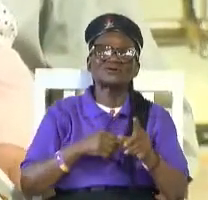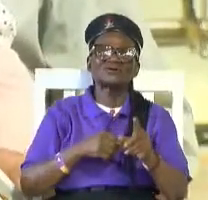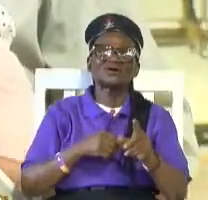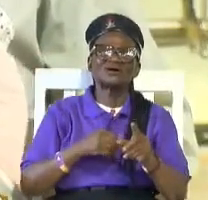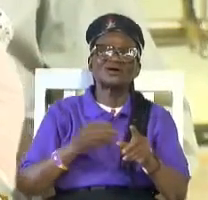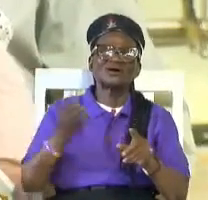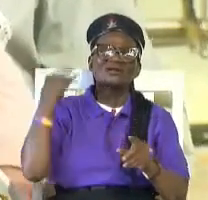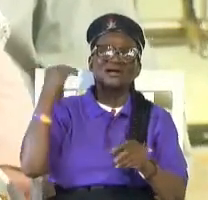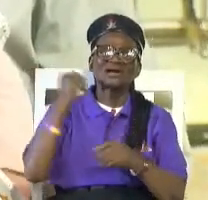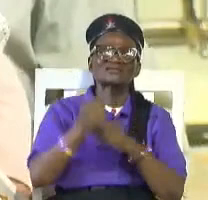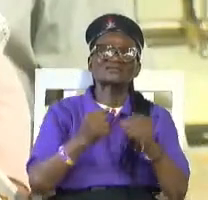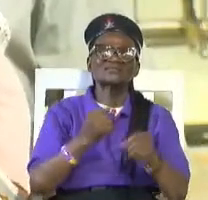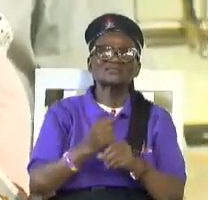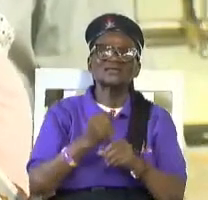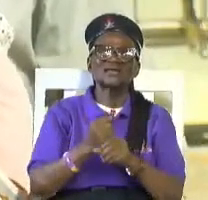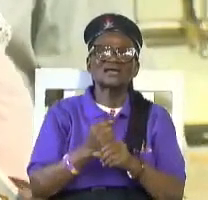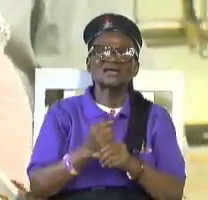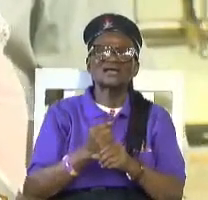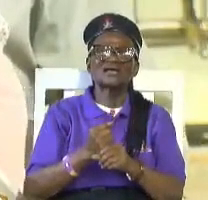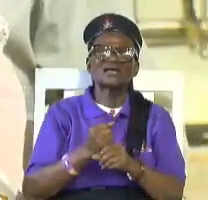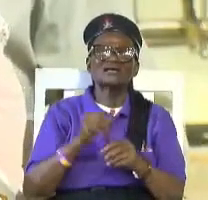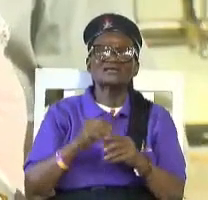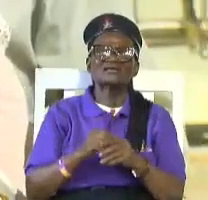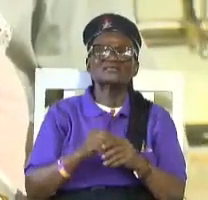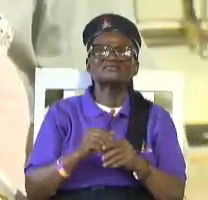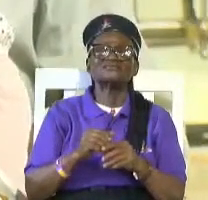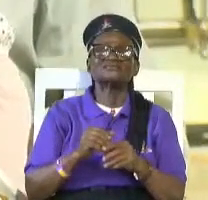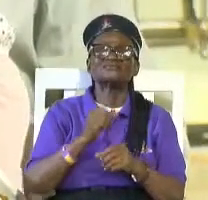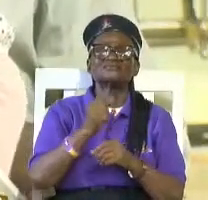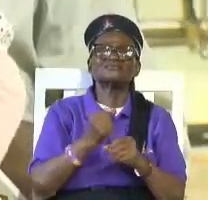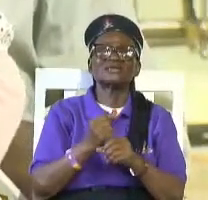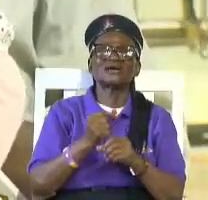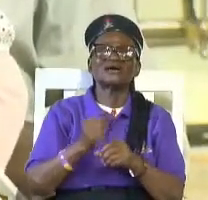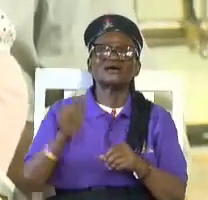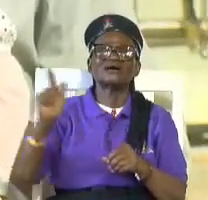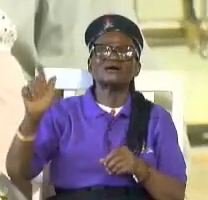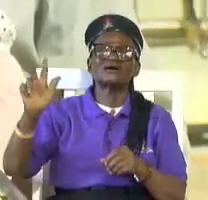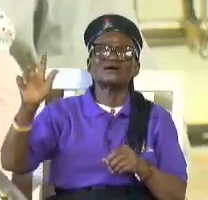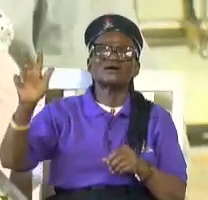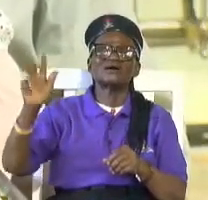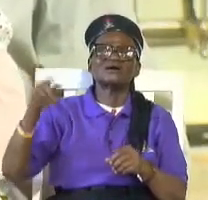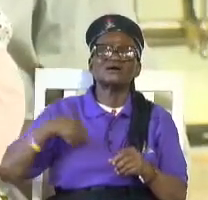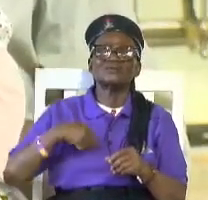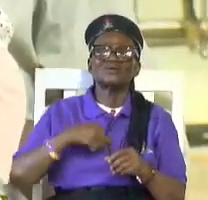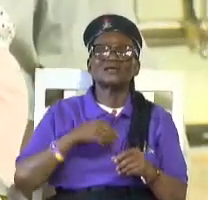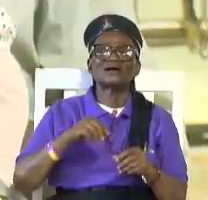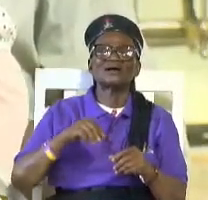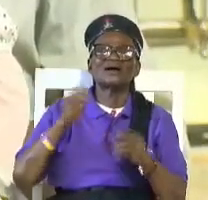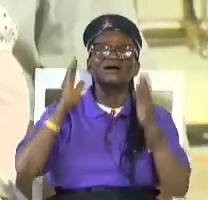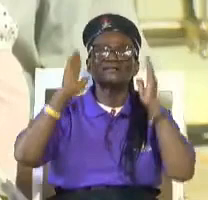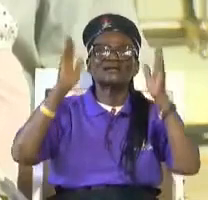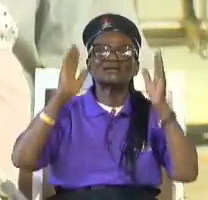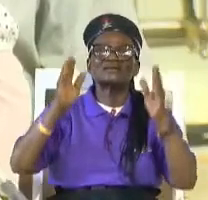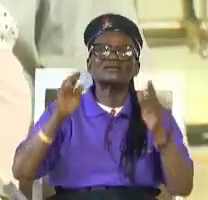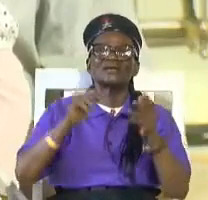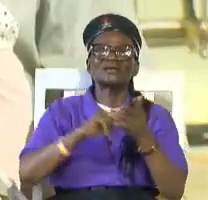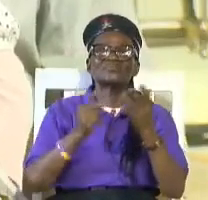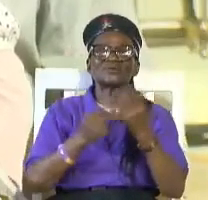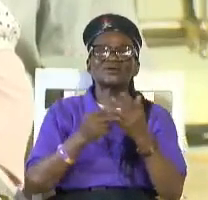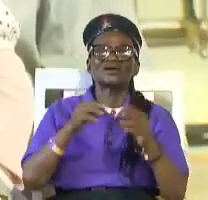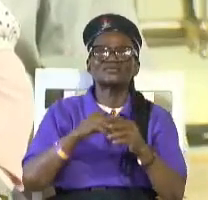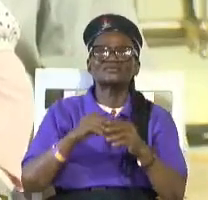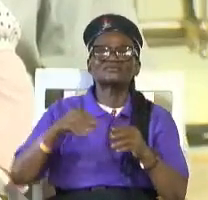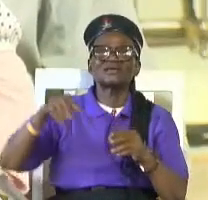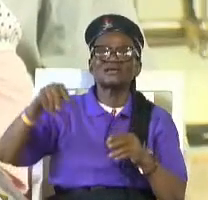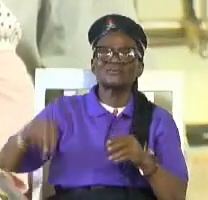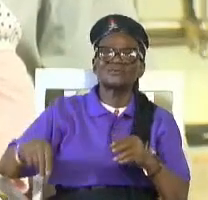Last year, in the year 2023, we attended a program in Port Harcourt, a day with Daddy